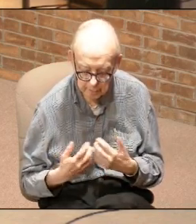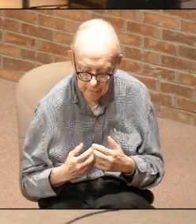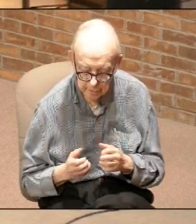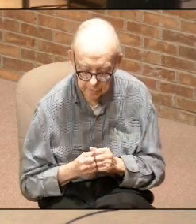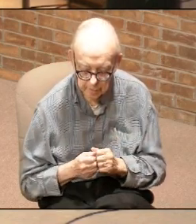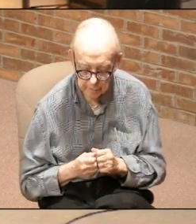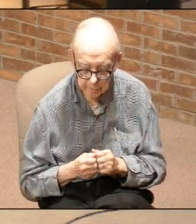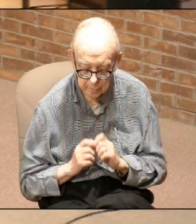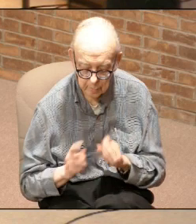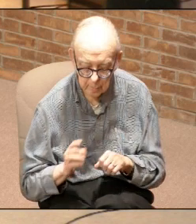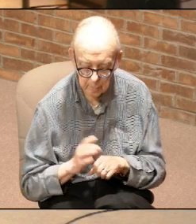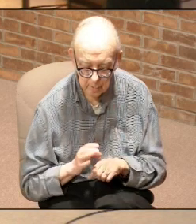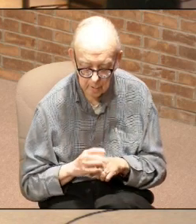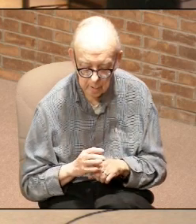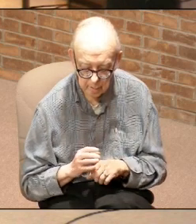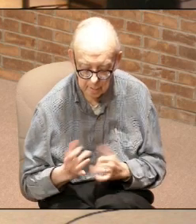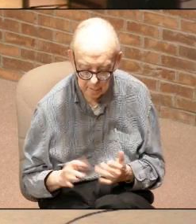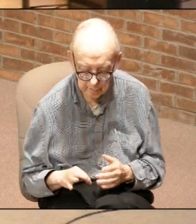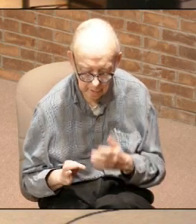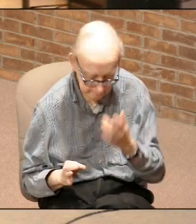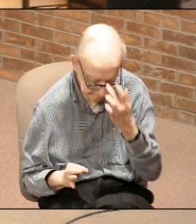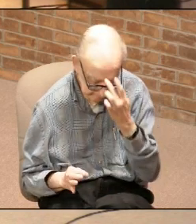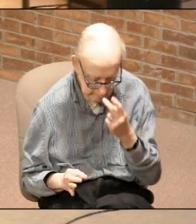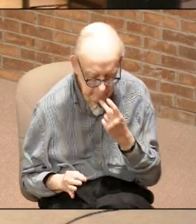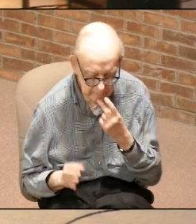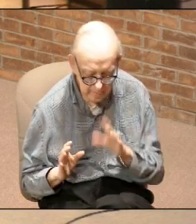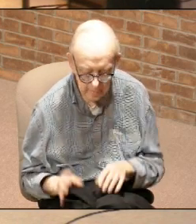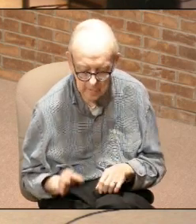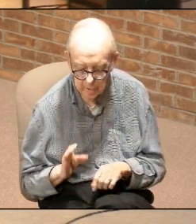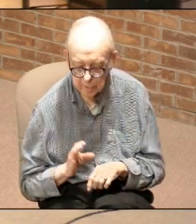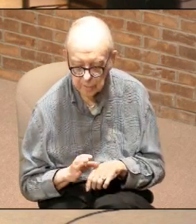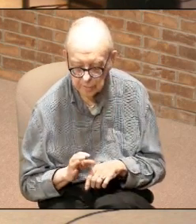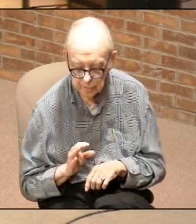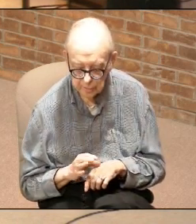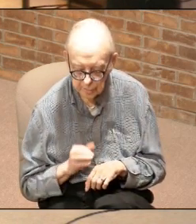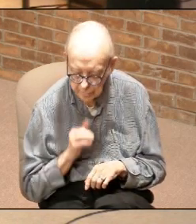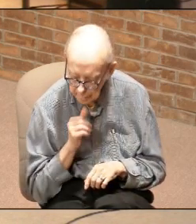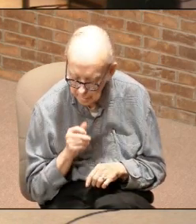but what i find with parents today is church is not a